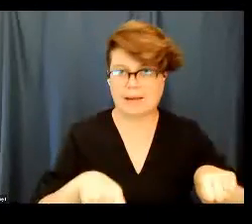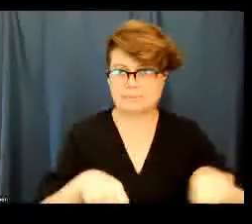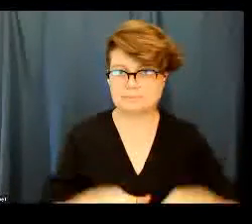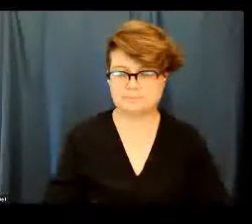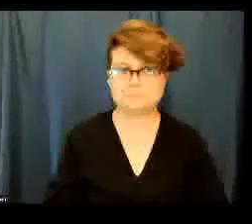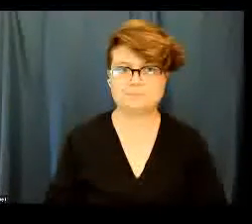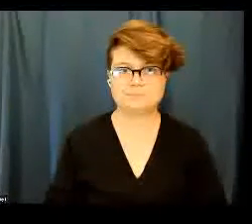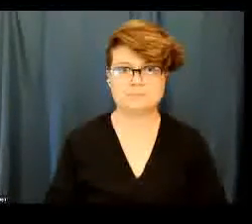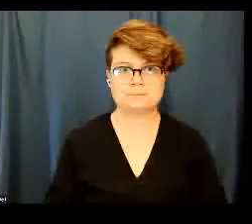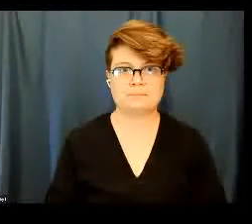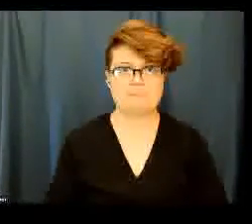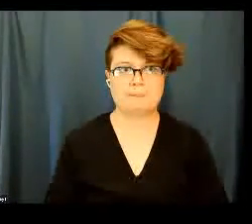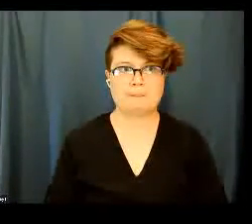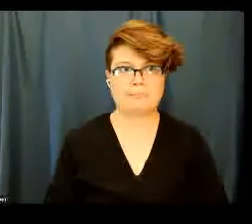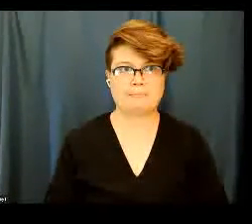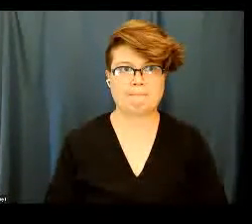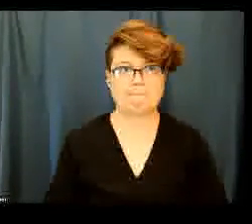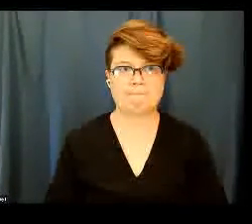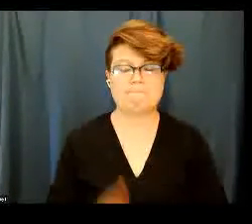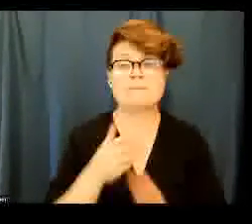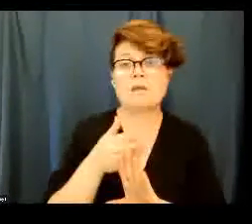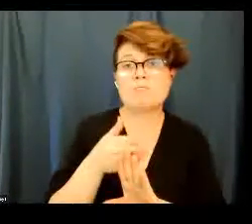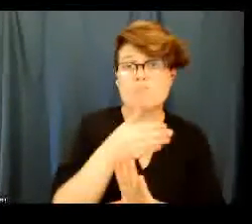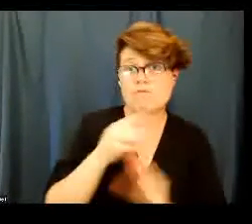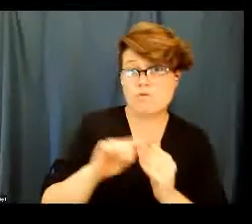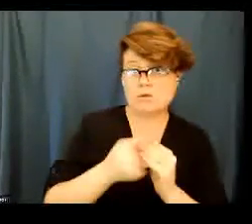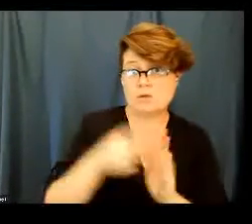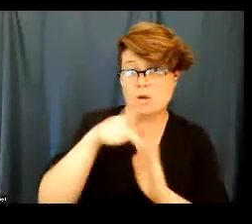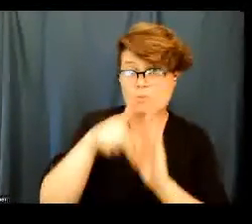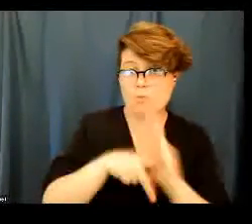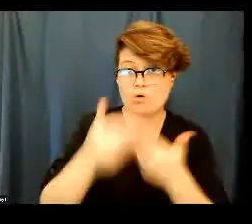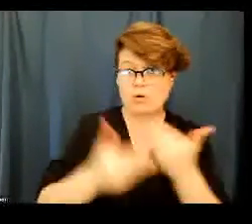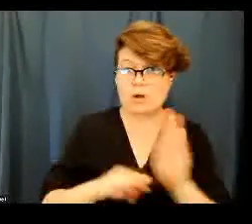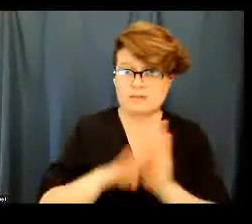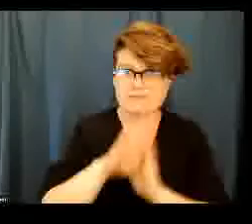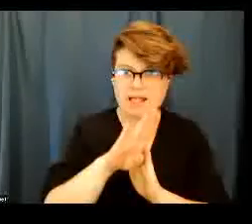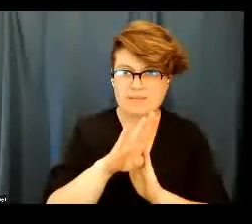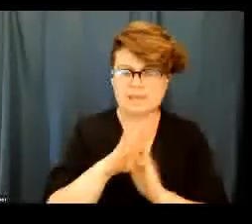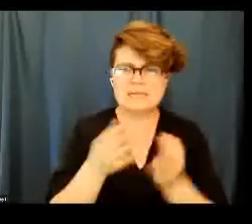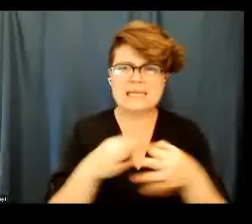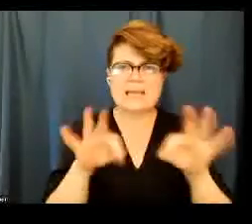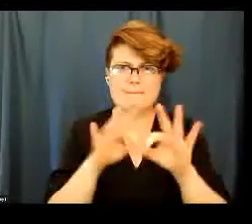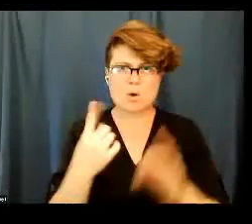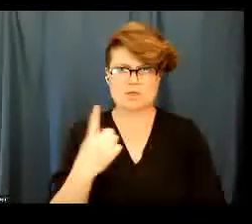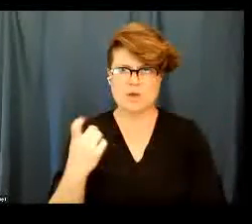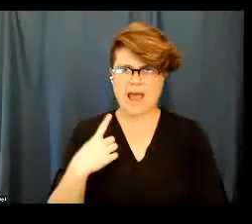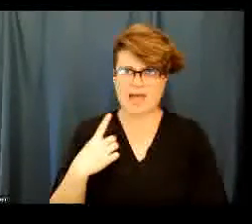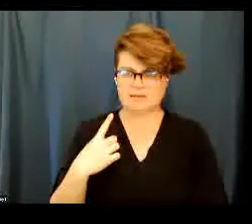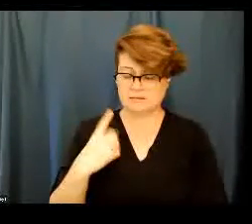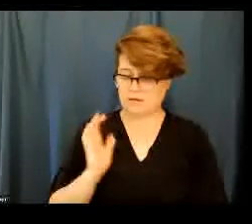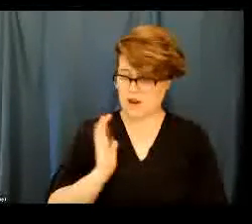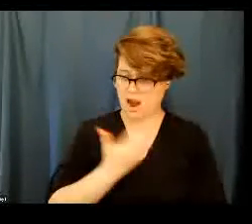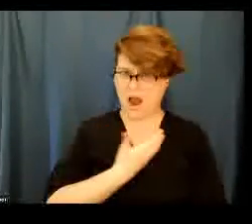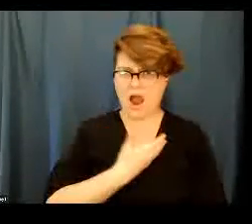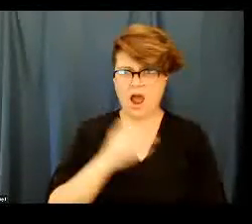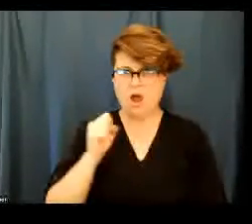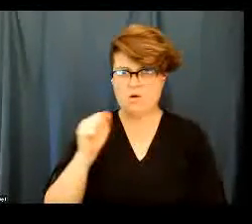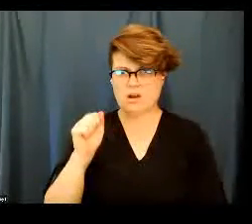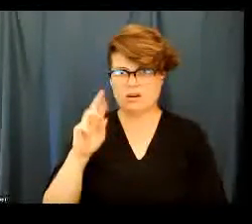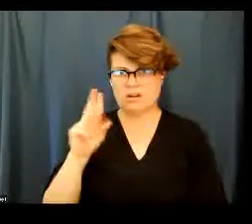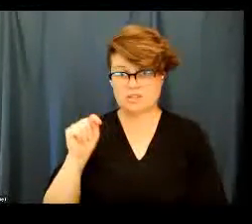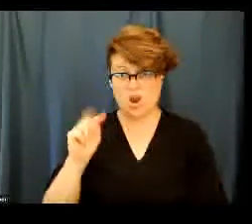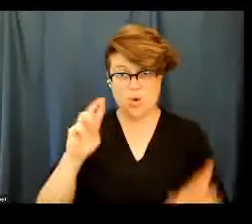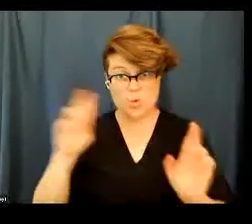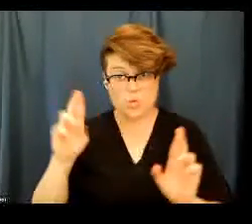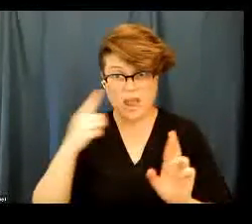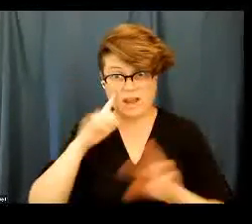And then before you really start your protocol development, you're going to want to ask yourself, is your SART ready for a protocol? Right.